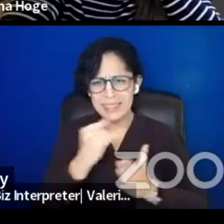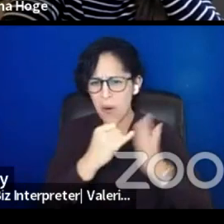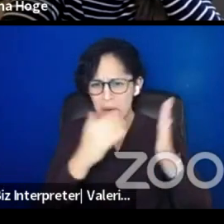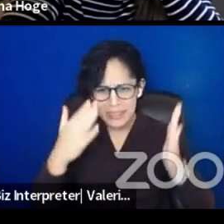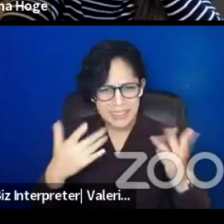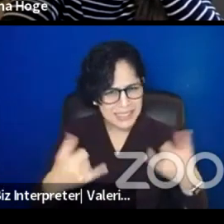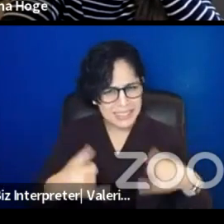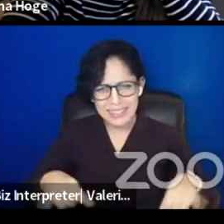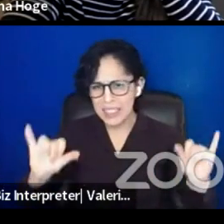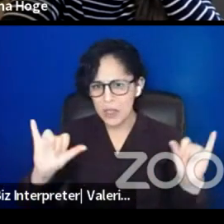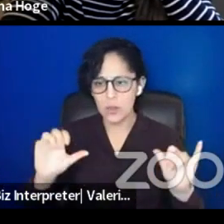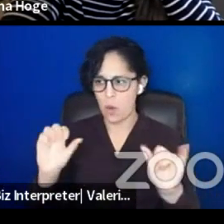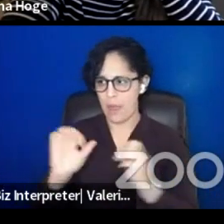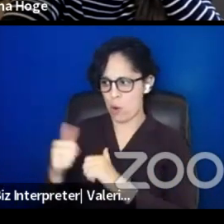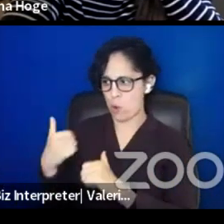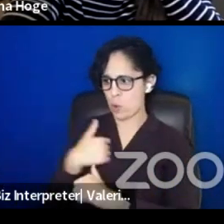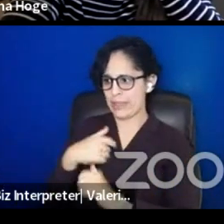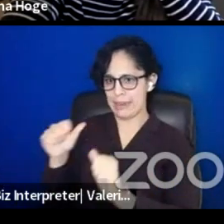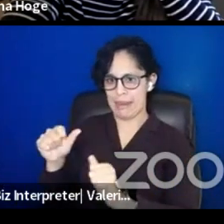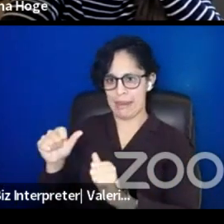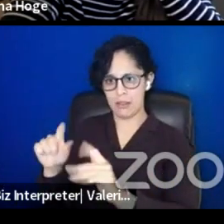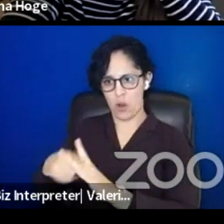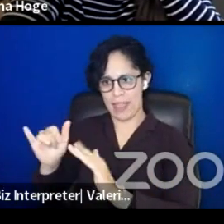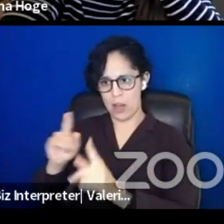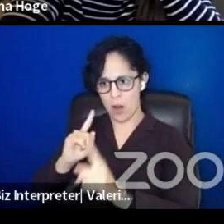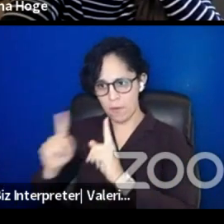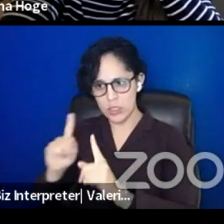And so that was just something that was on my mind.